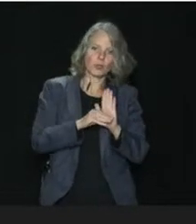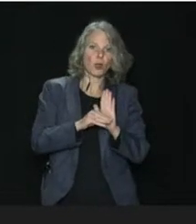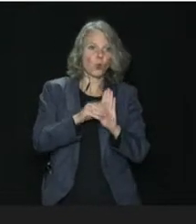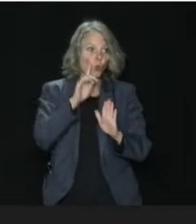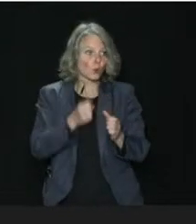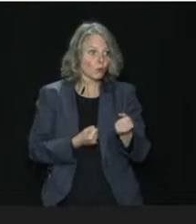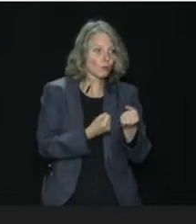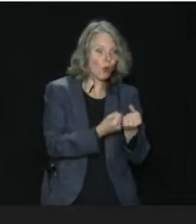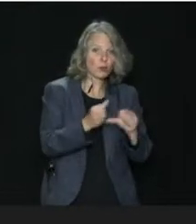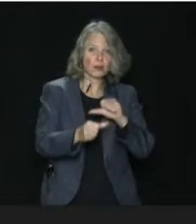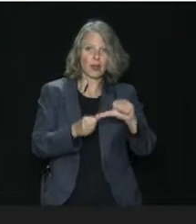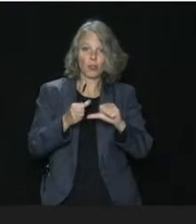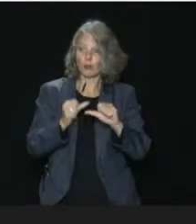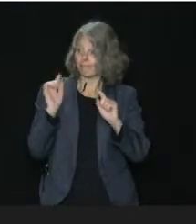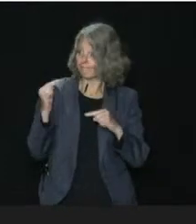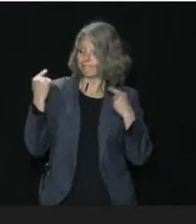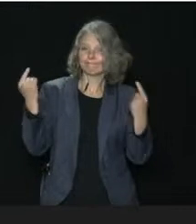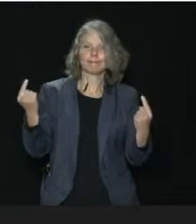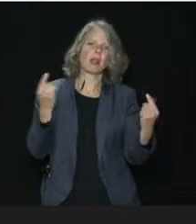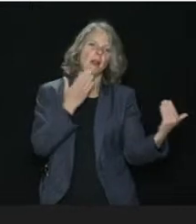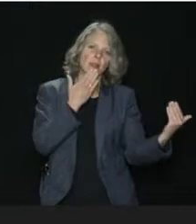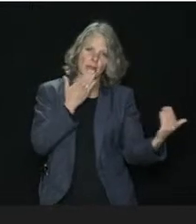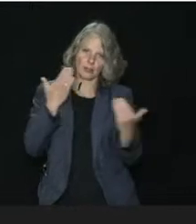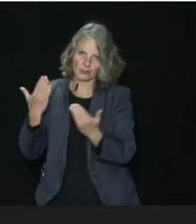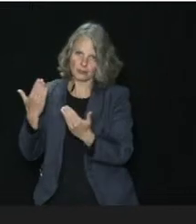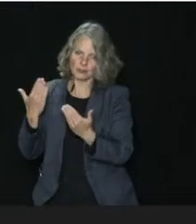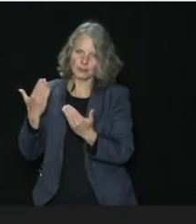you, thank you.